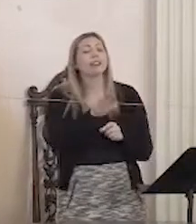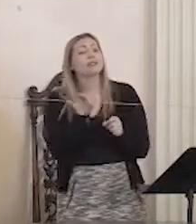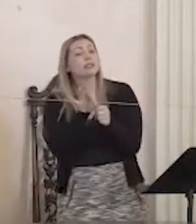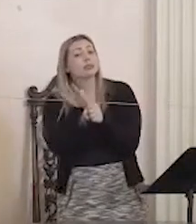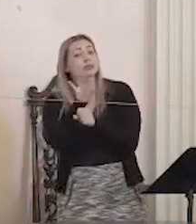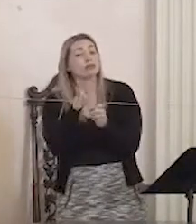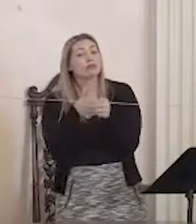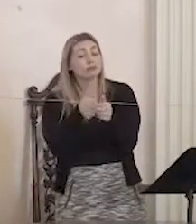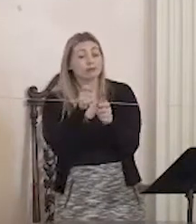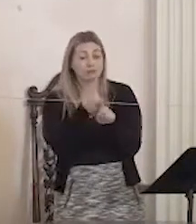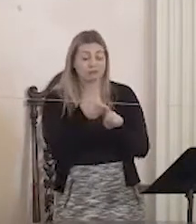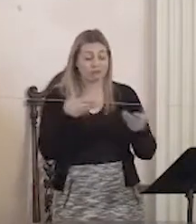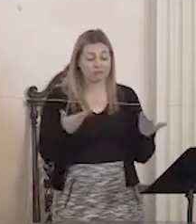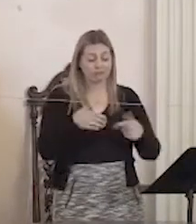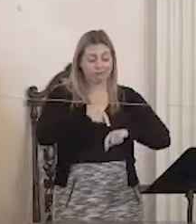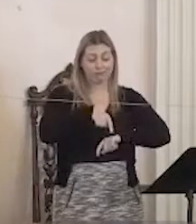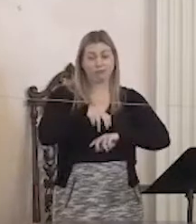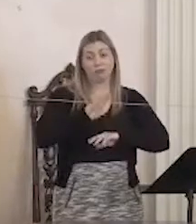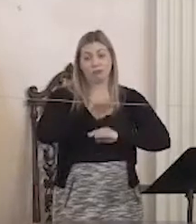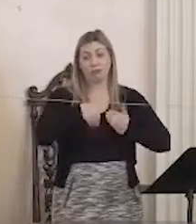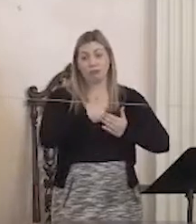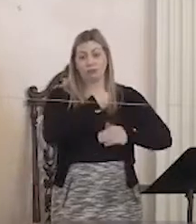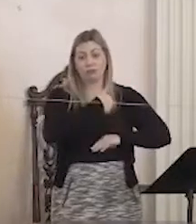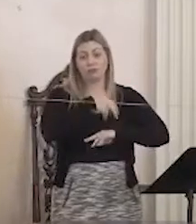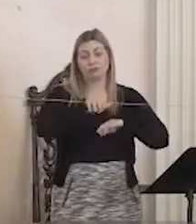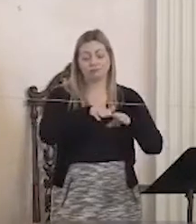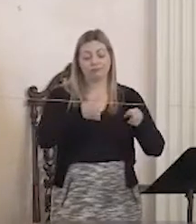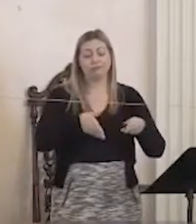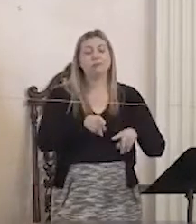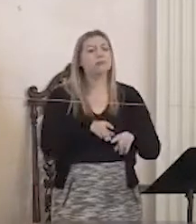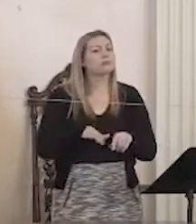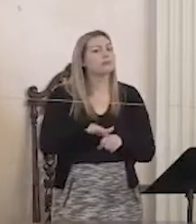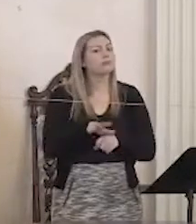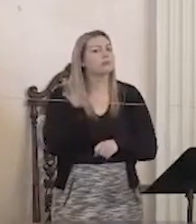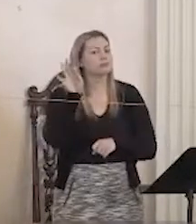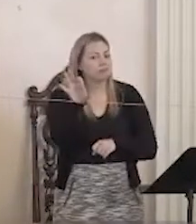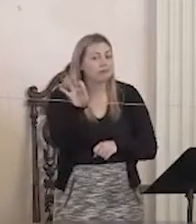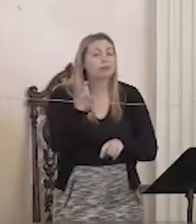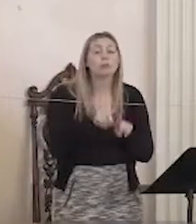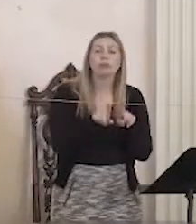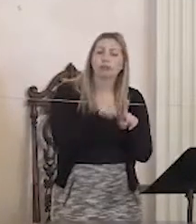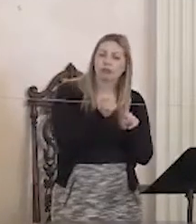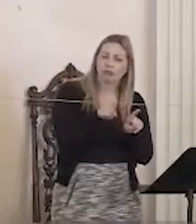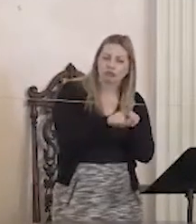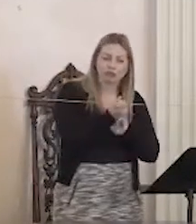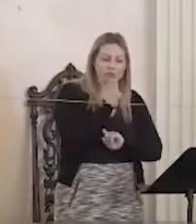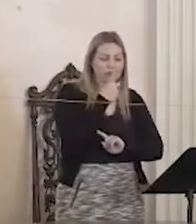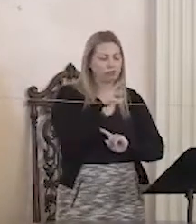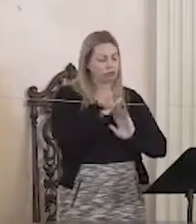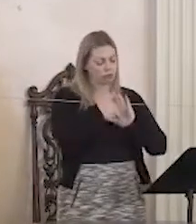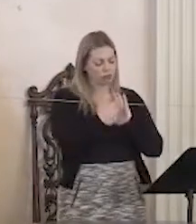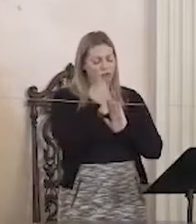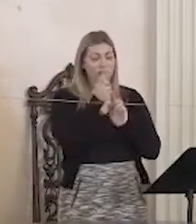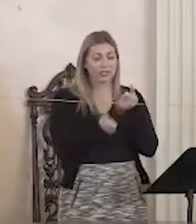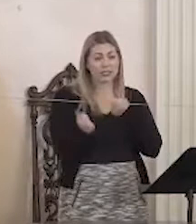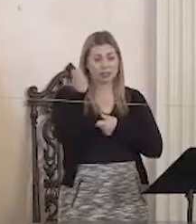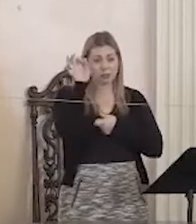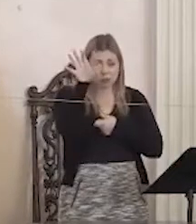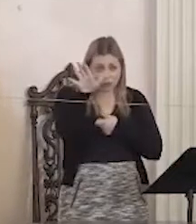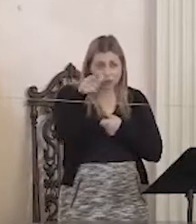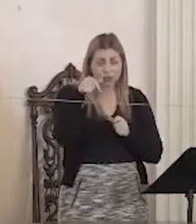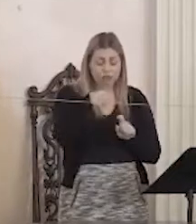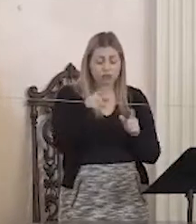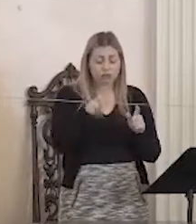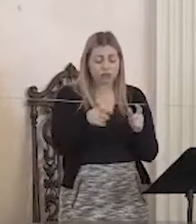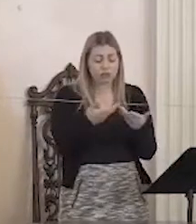guidance from the pulpit of All Souls, but he also understood his role as senior minister to be a